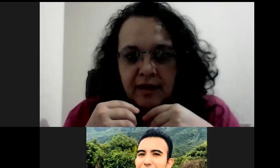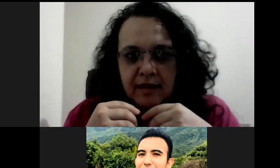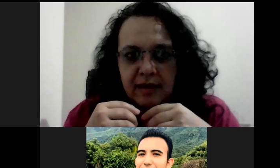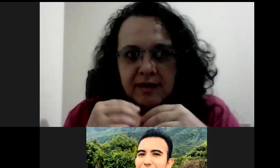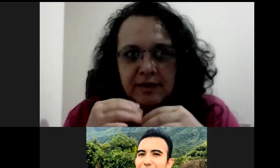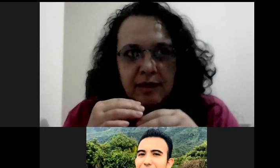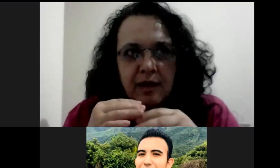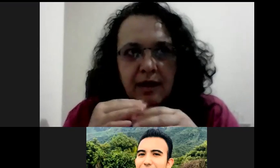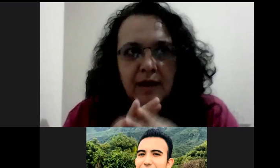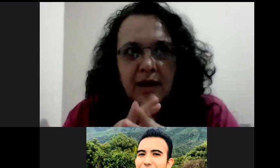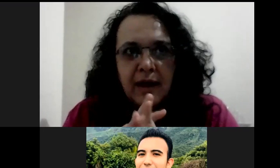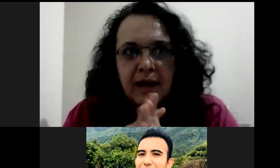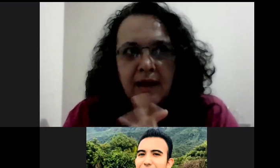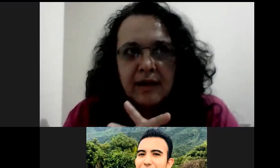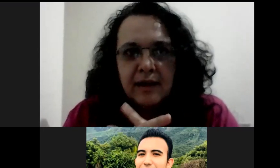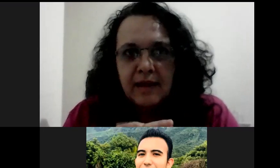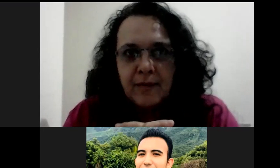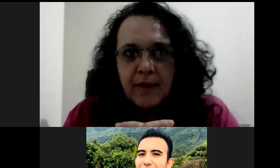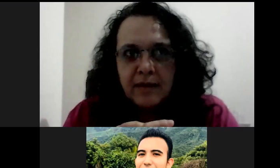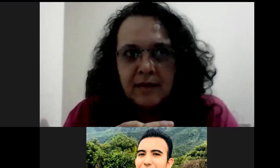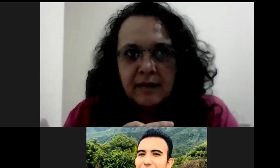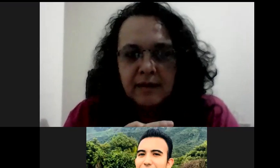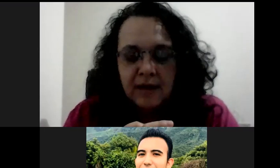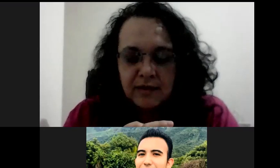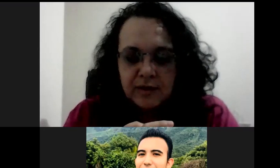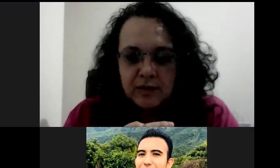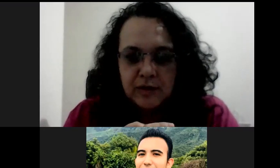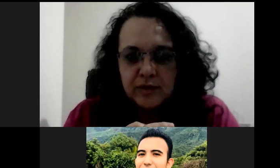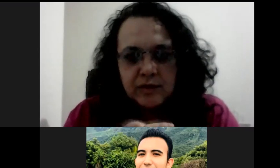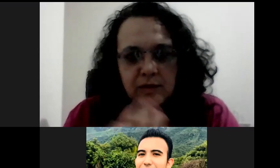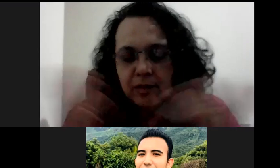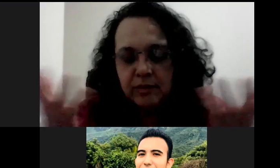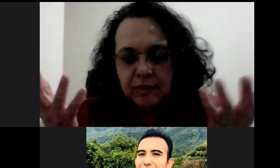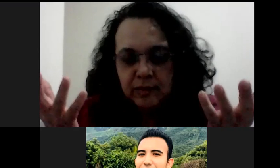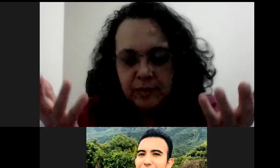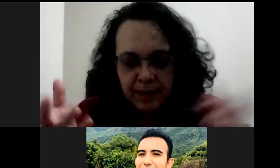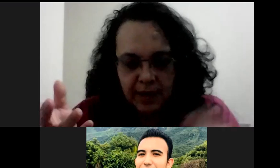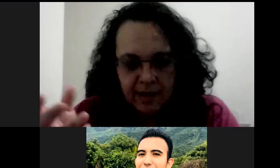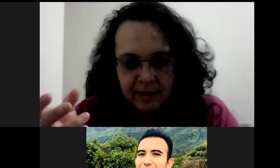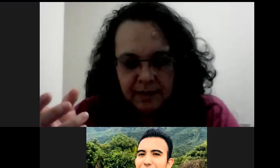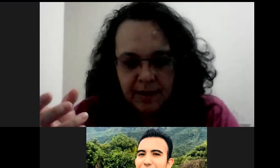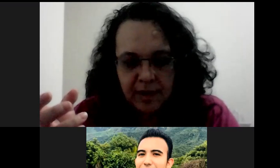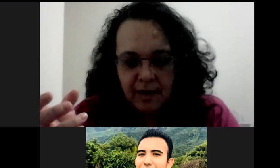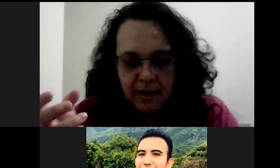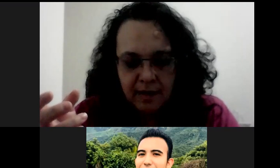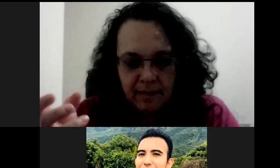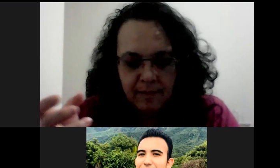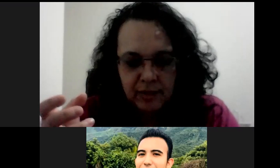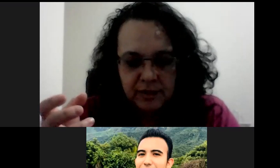And it's like the one that you used to play